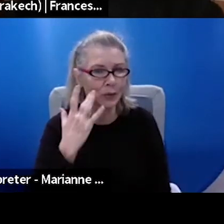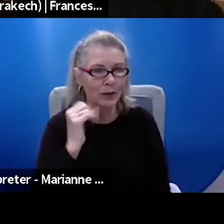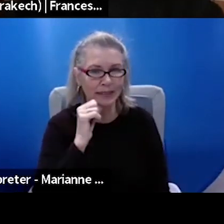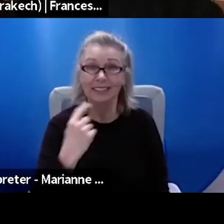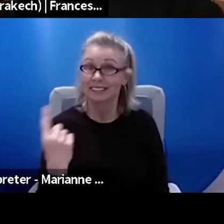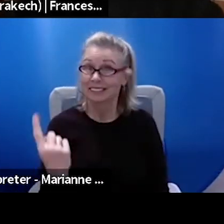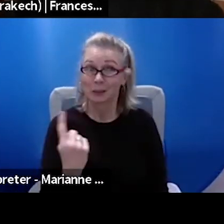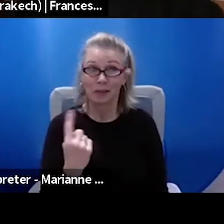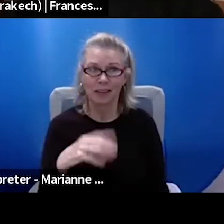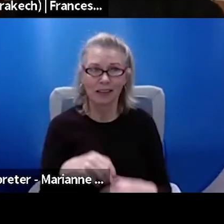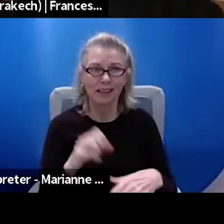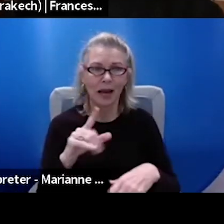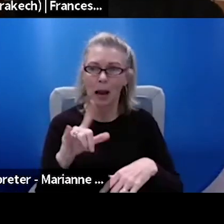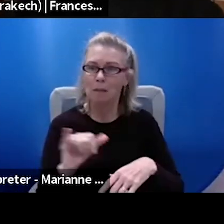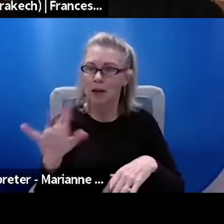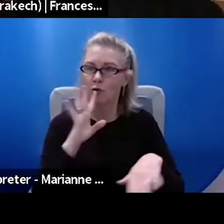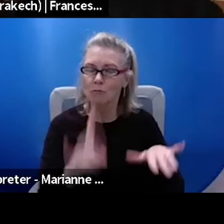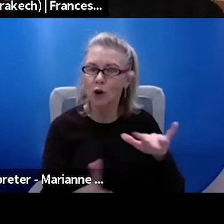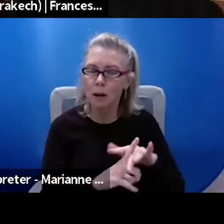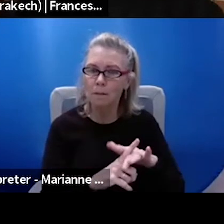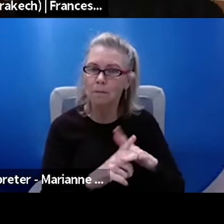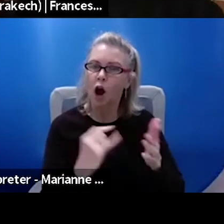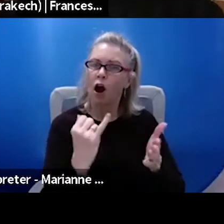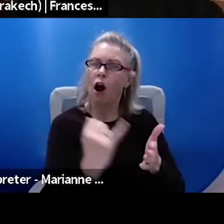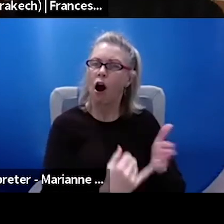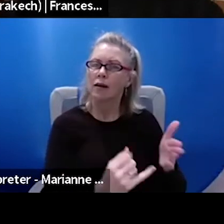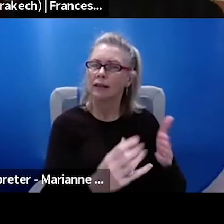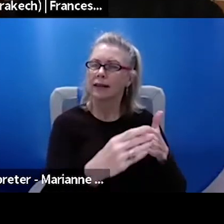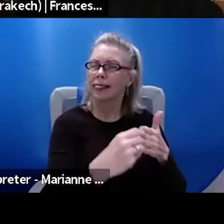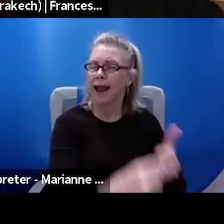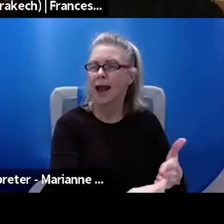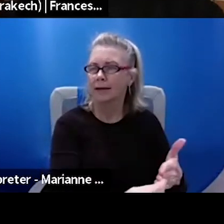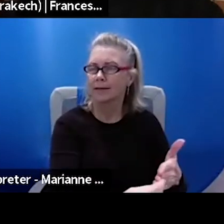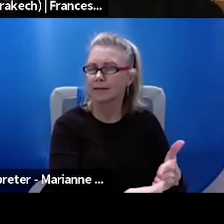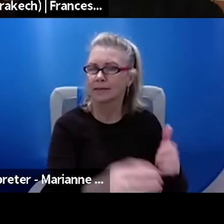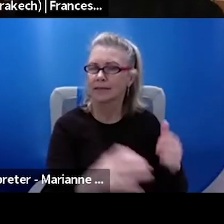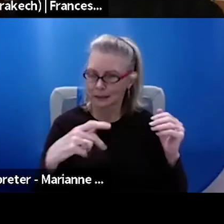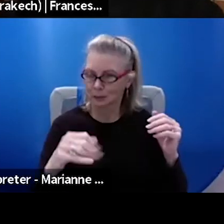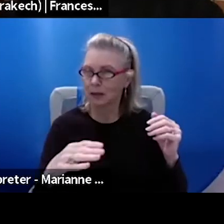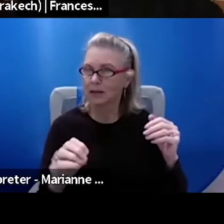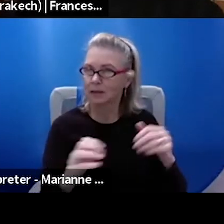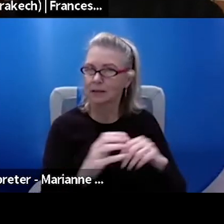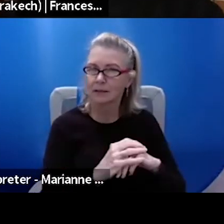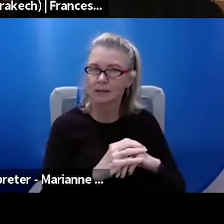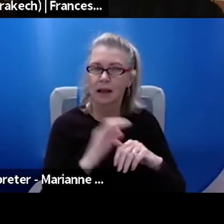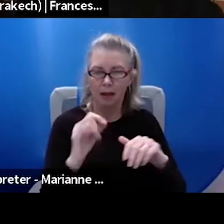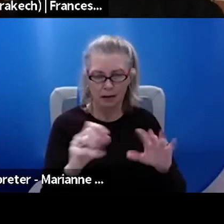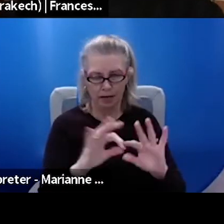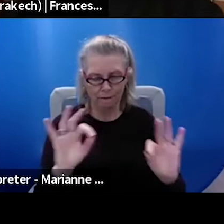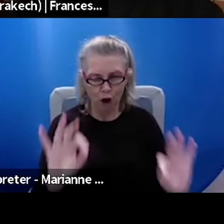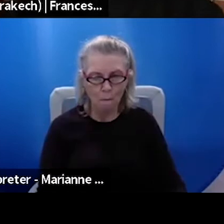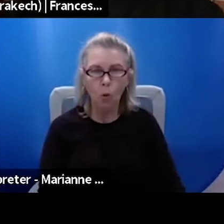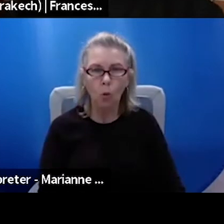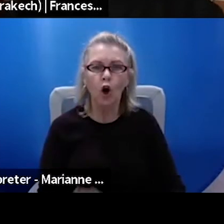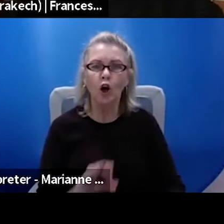and Emily brought it up, artist-led space, that is the framework and the container